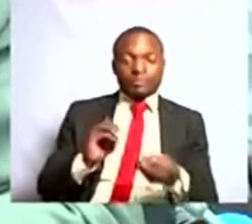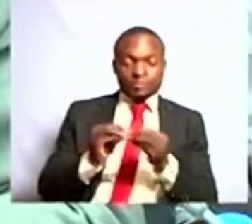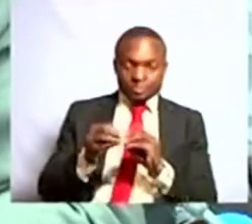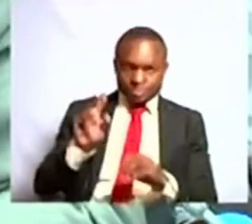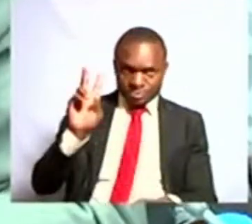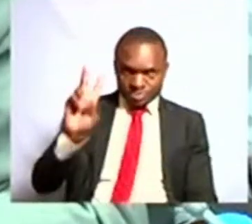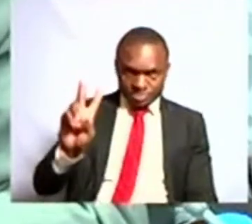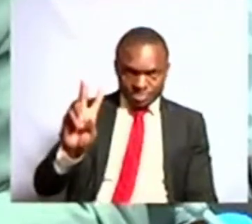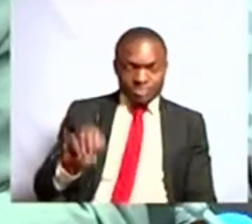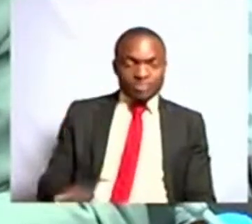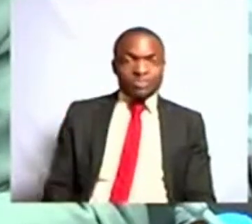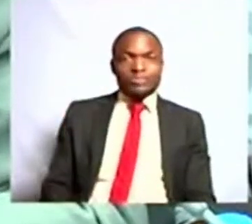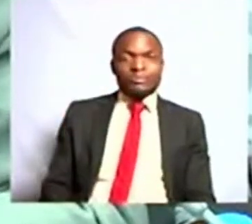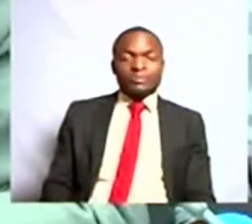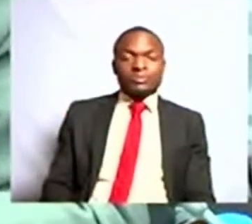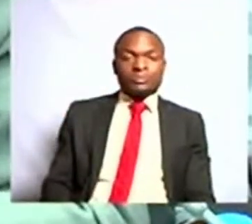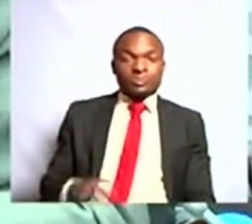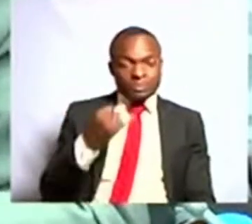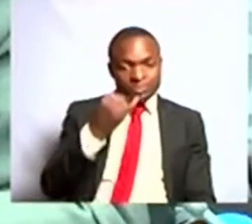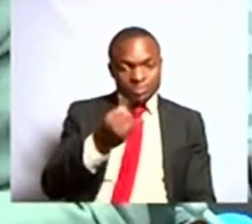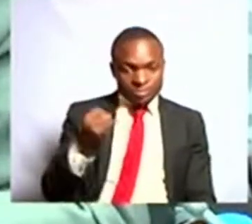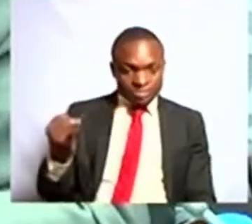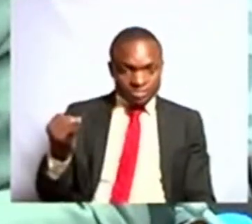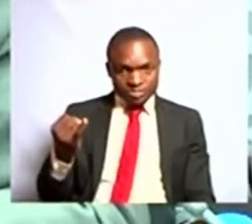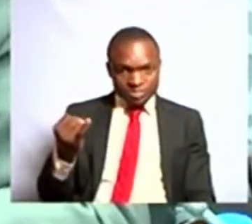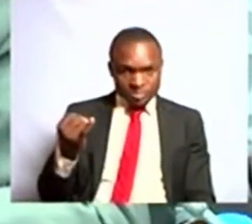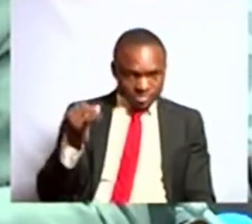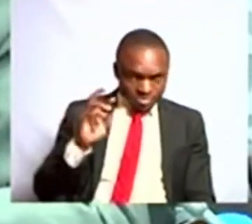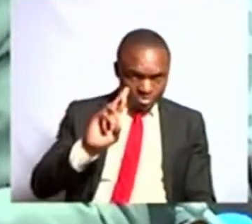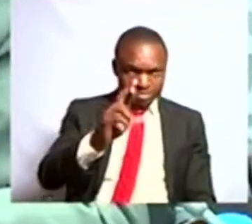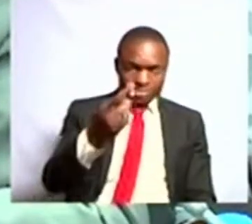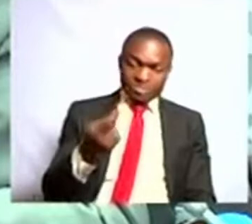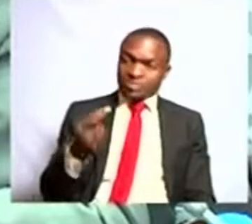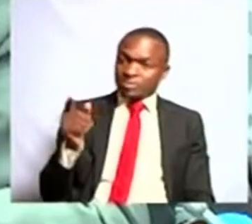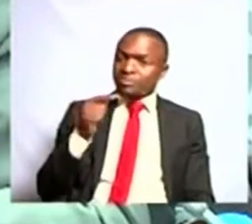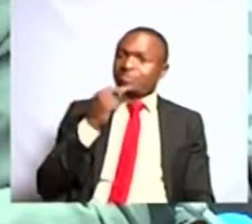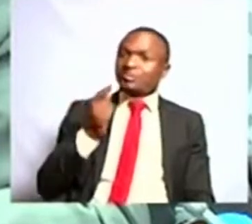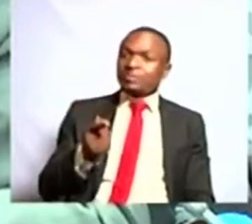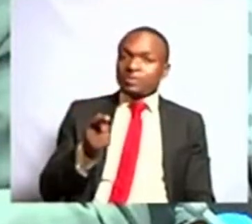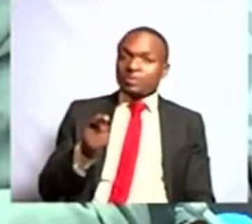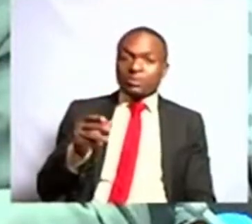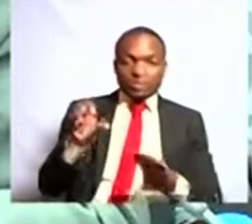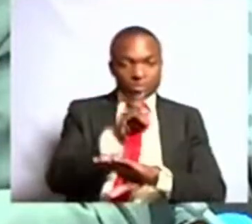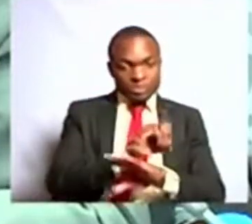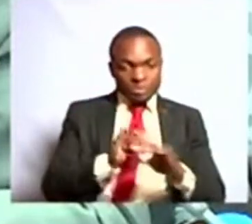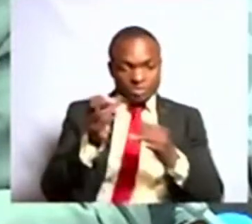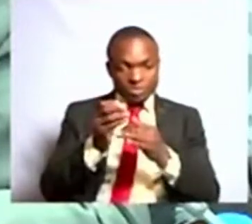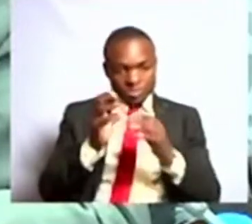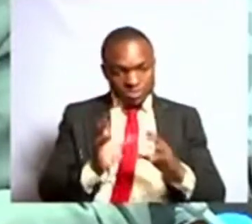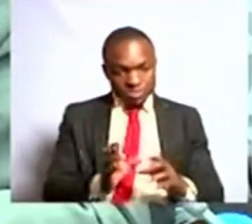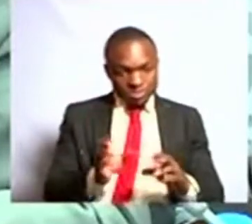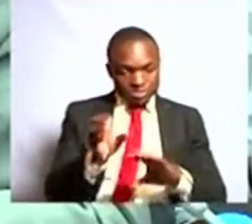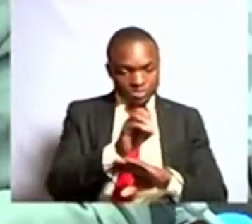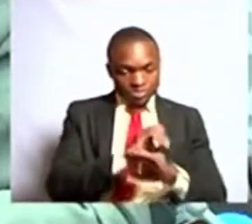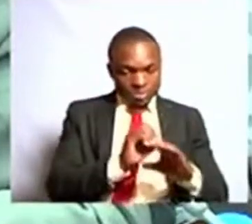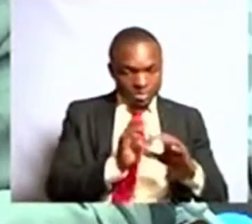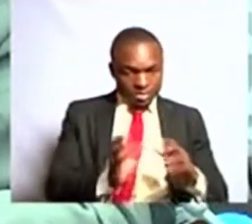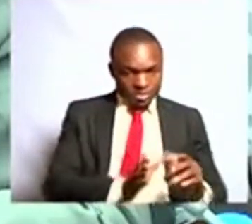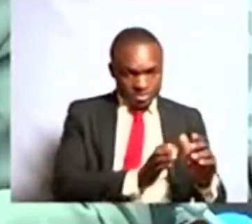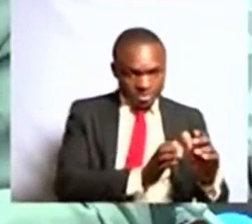2, there is an issue of retention where you are saying that it was an oversight on the part of management